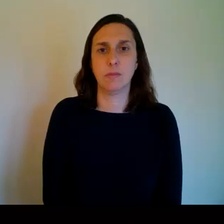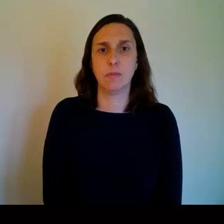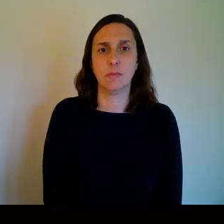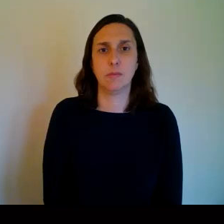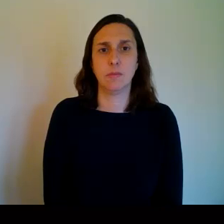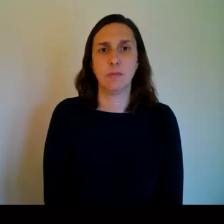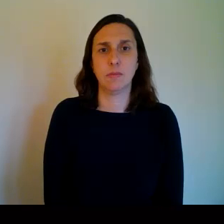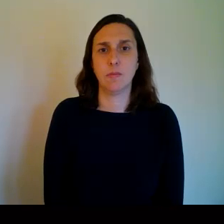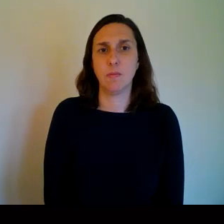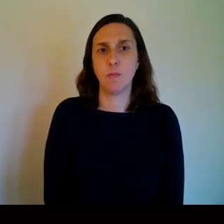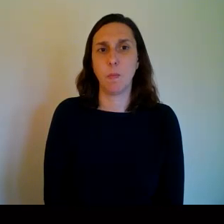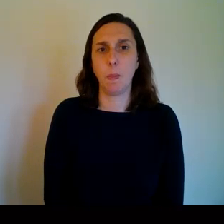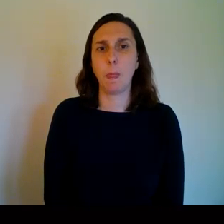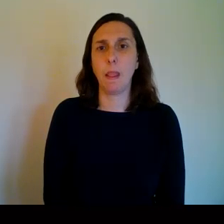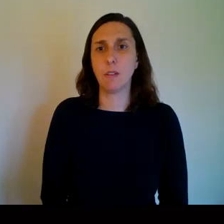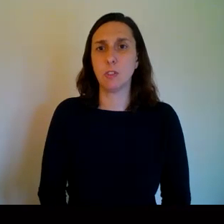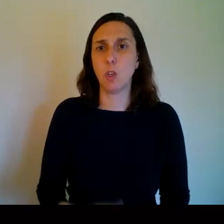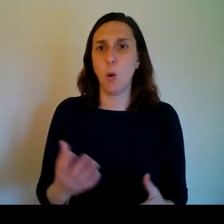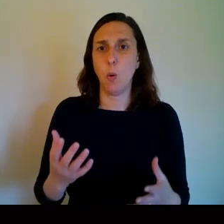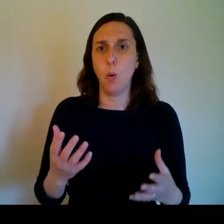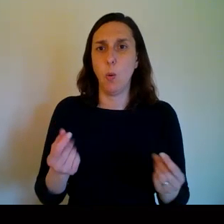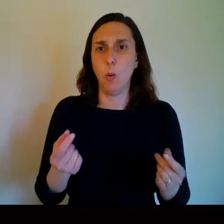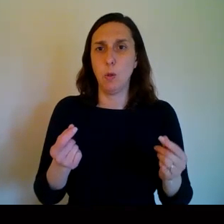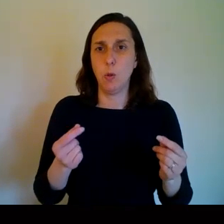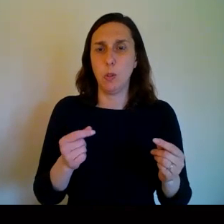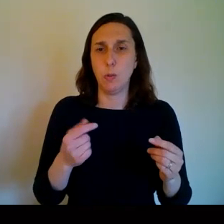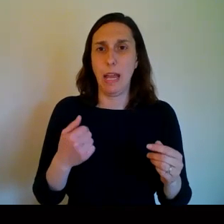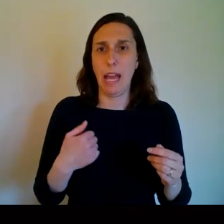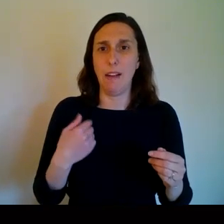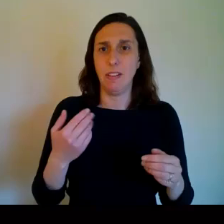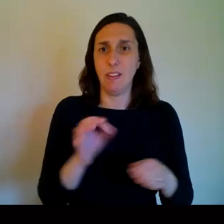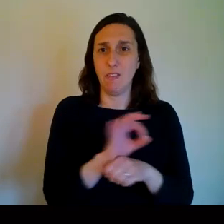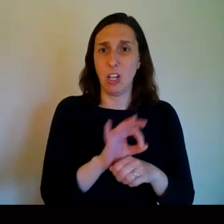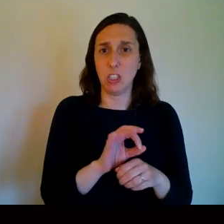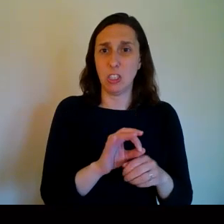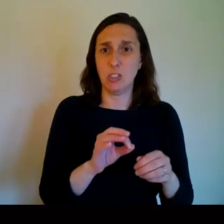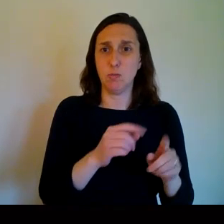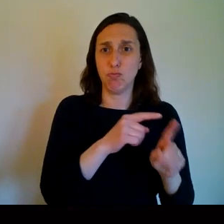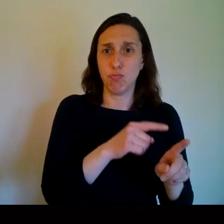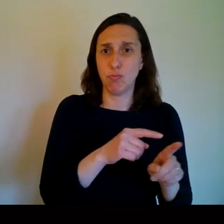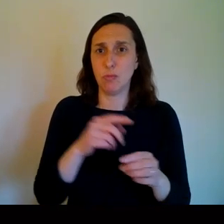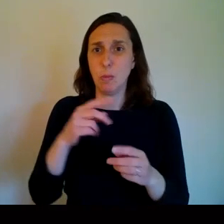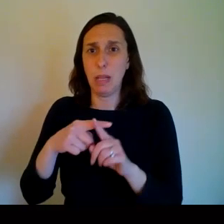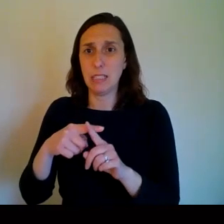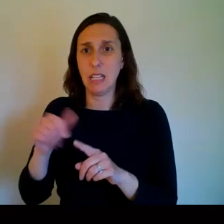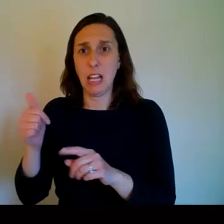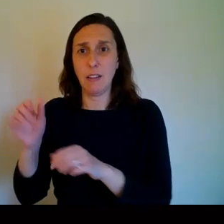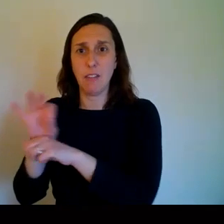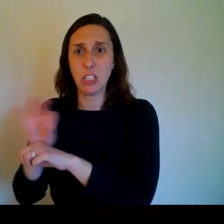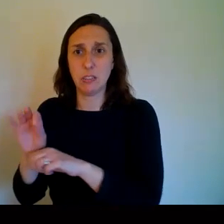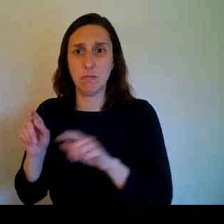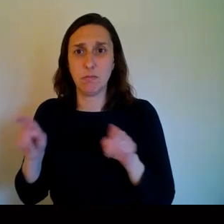the addition of the functions in this case. I will probably, and I'll try to catch myself whenever I use